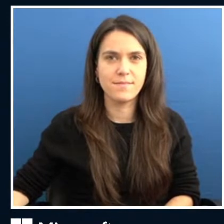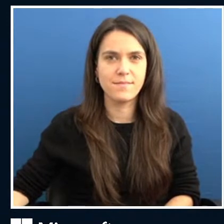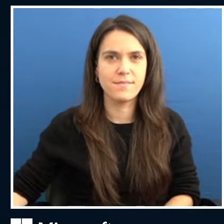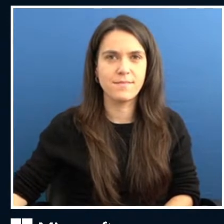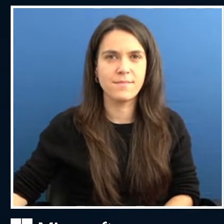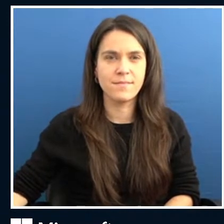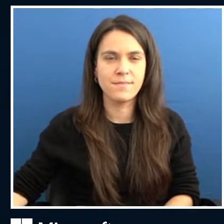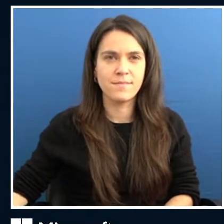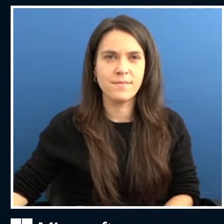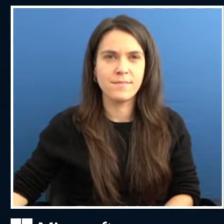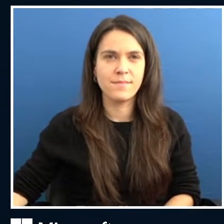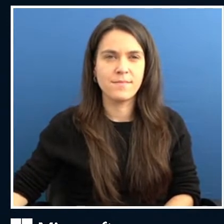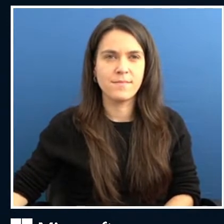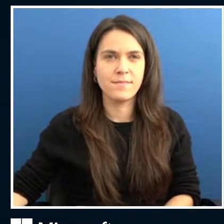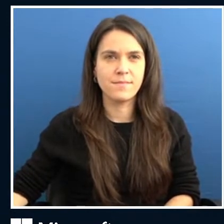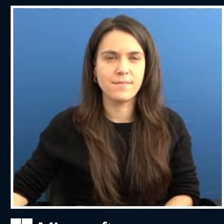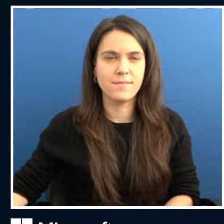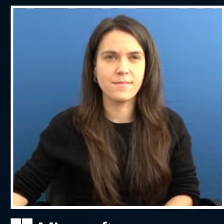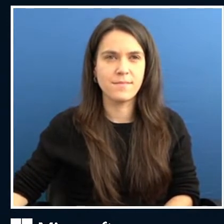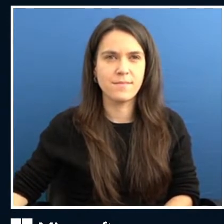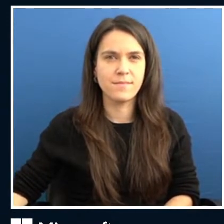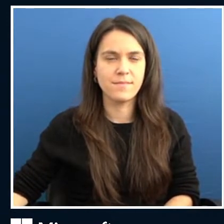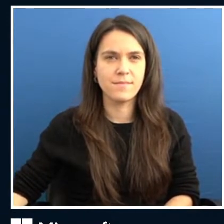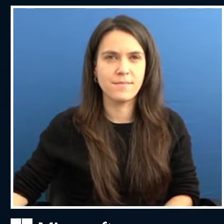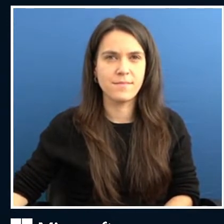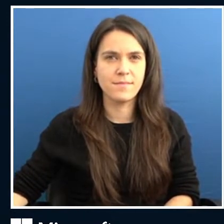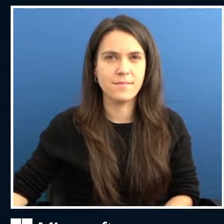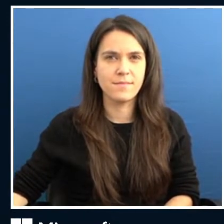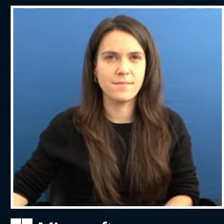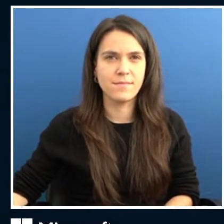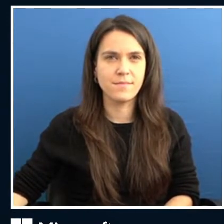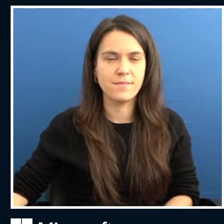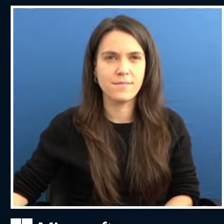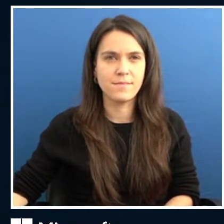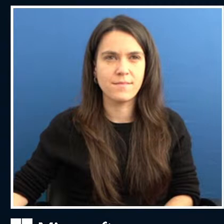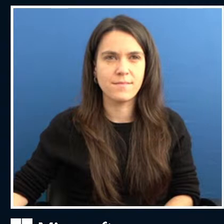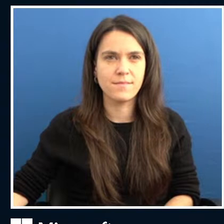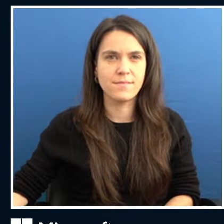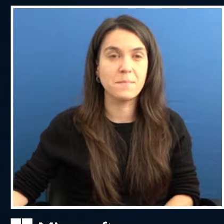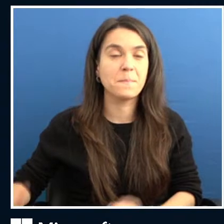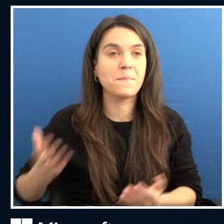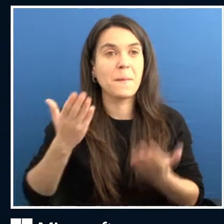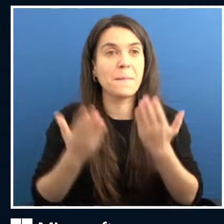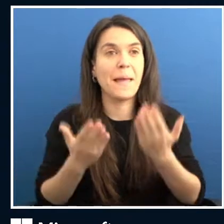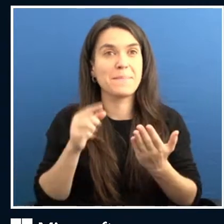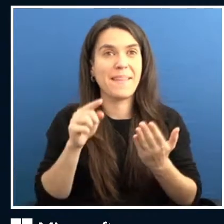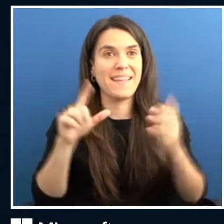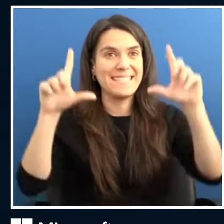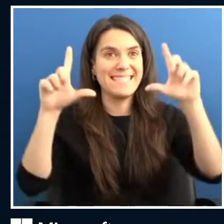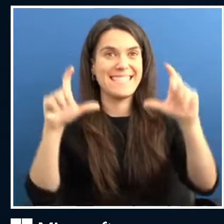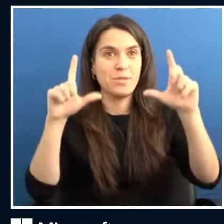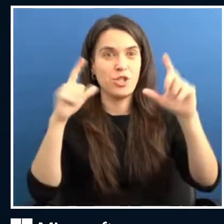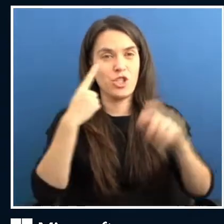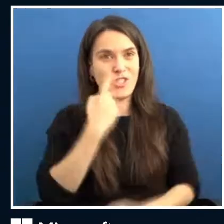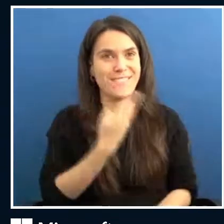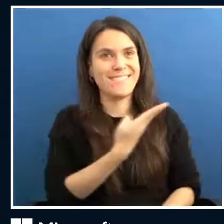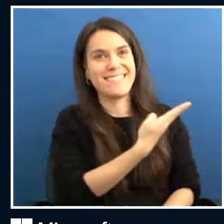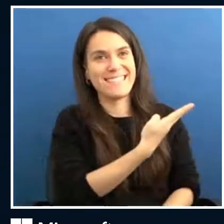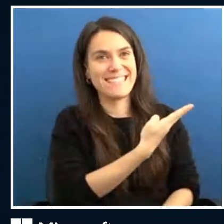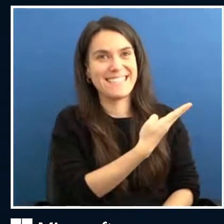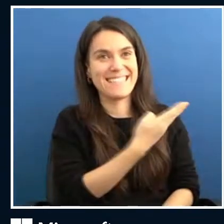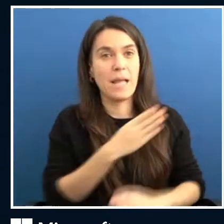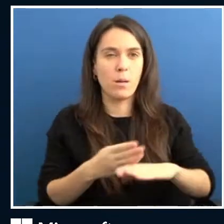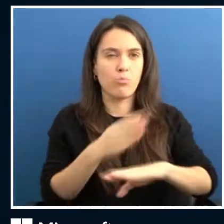Let's say we want to detect for a motorcycle in this image. Now, the pre-trained models can obviously